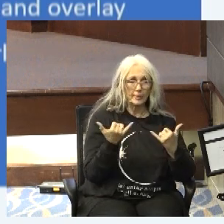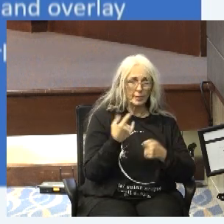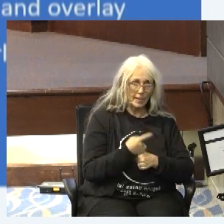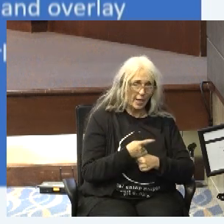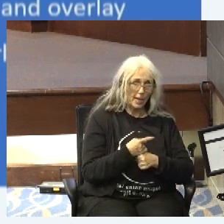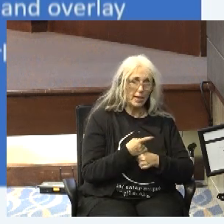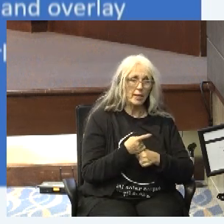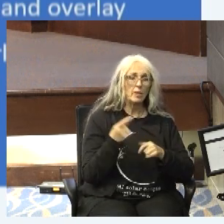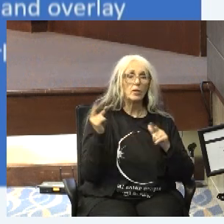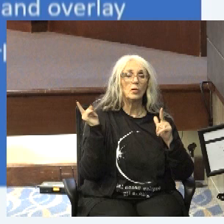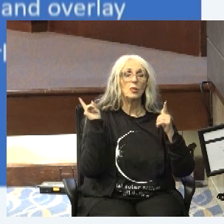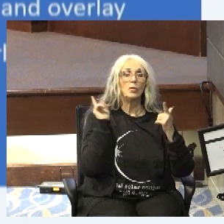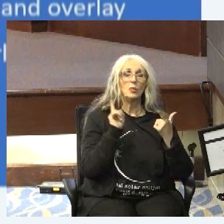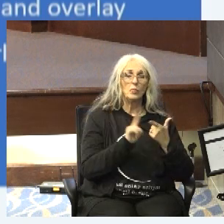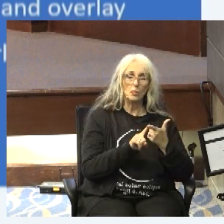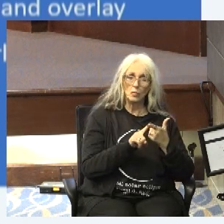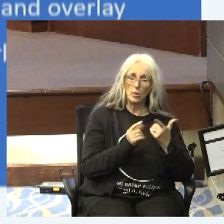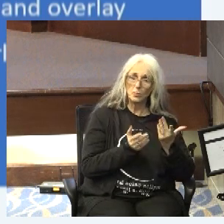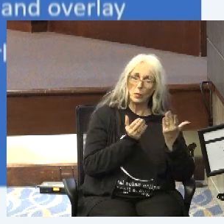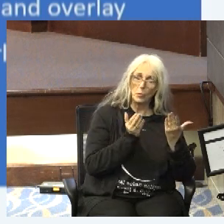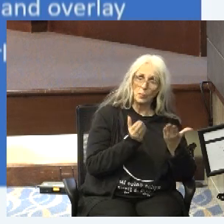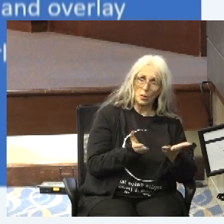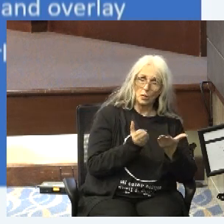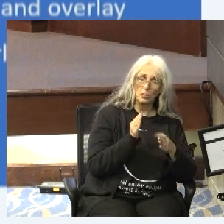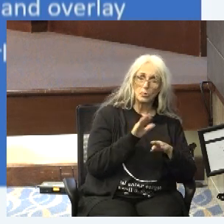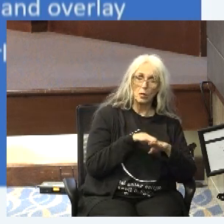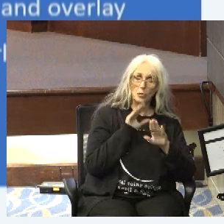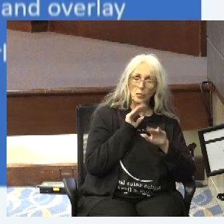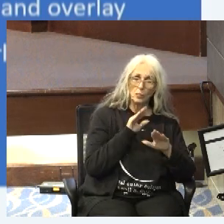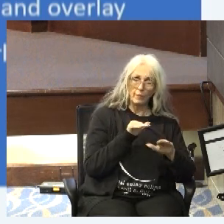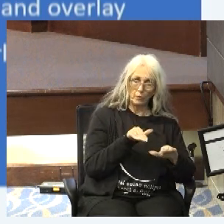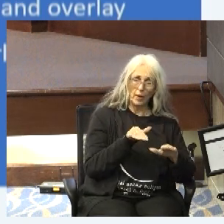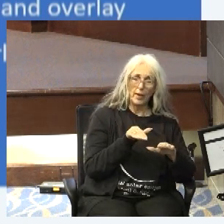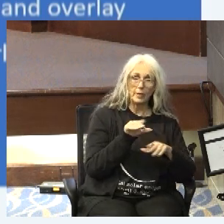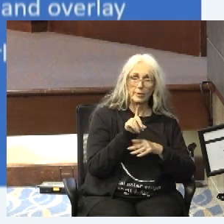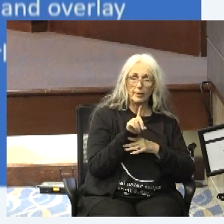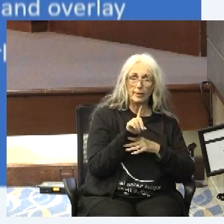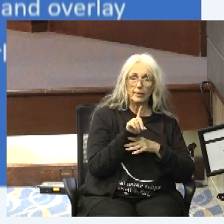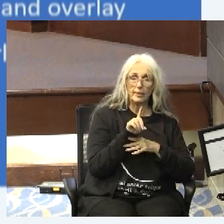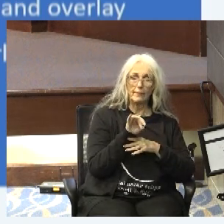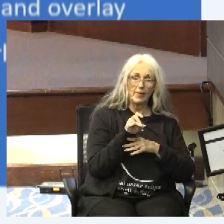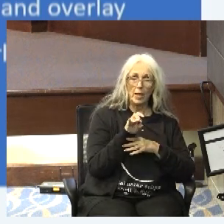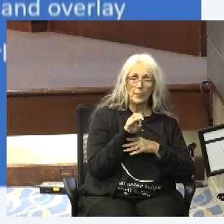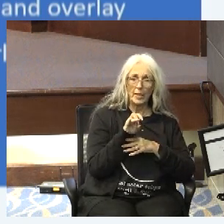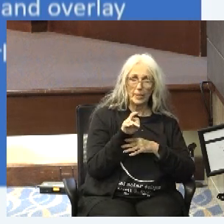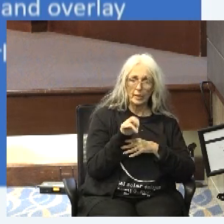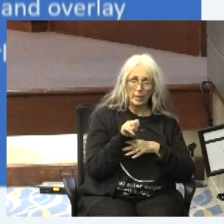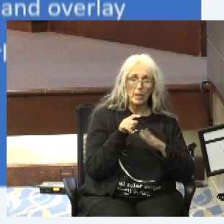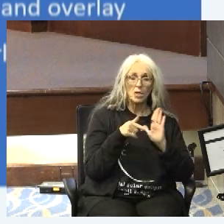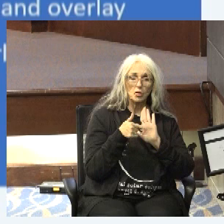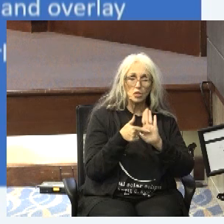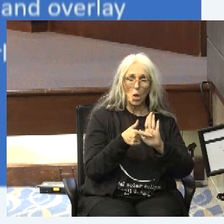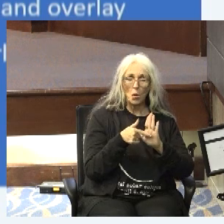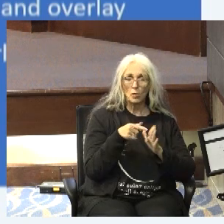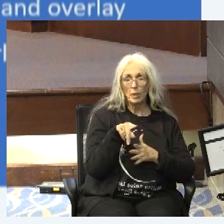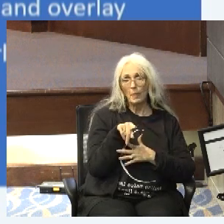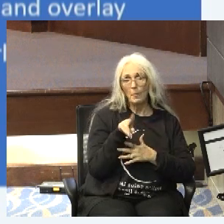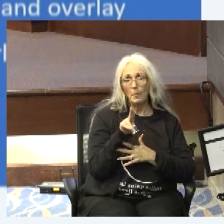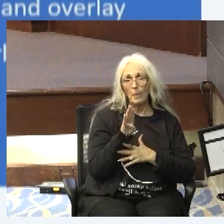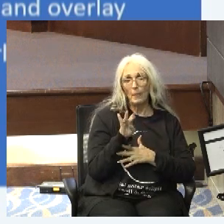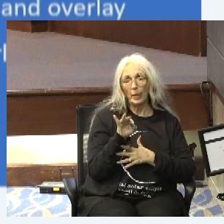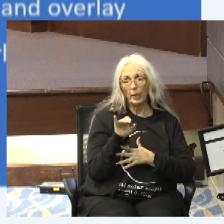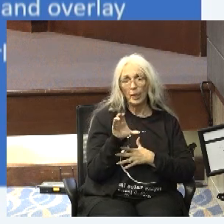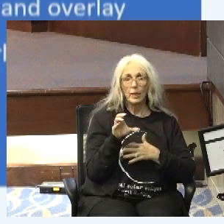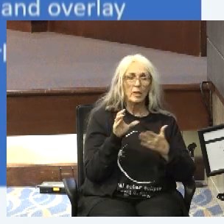to what's been proposed by the Caldwell team on the Riverway development, and then show the public what the city